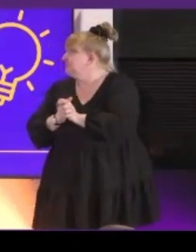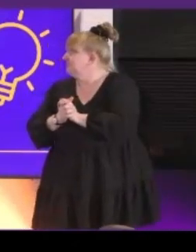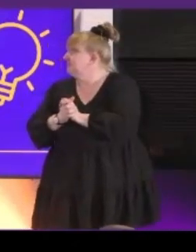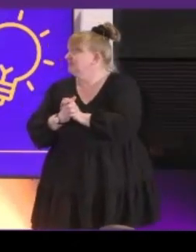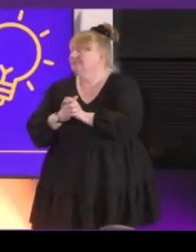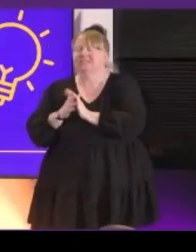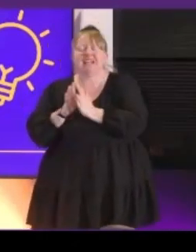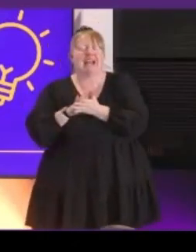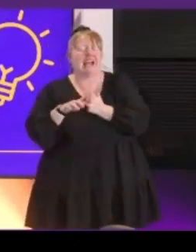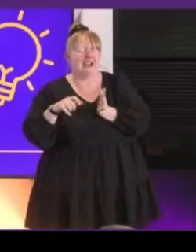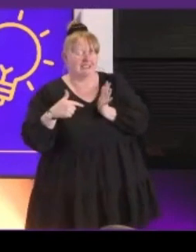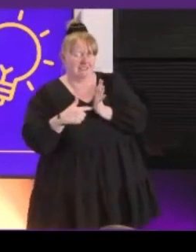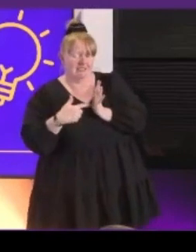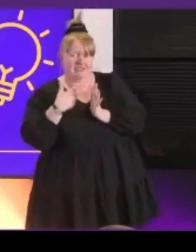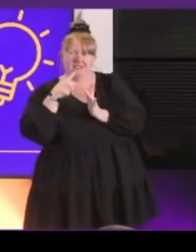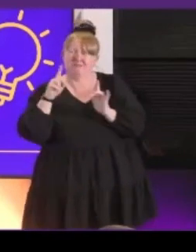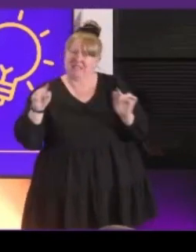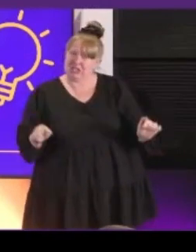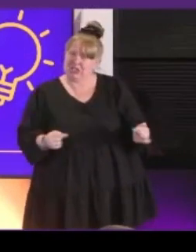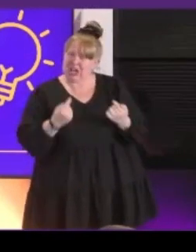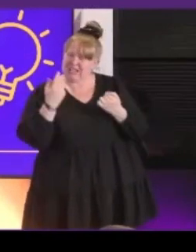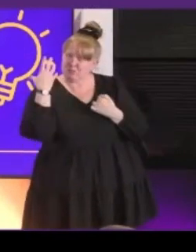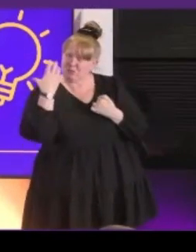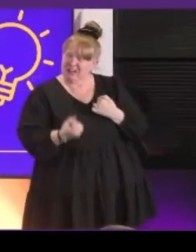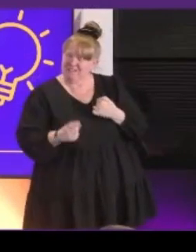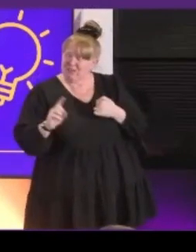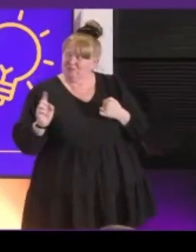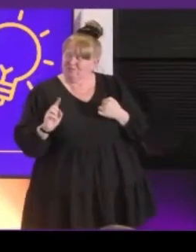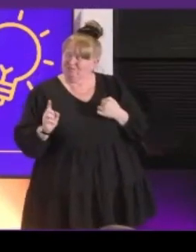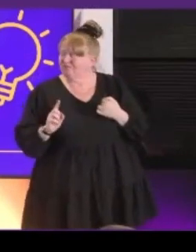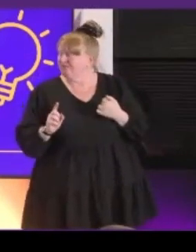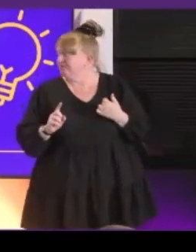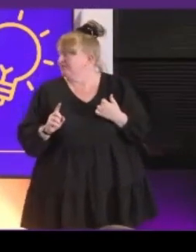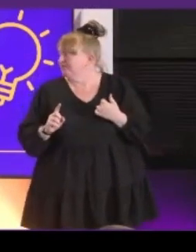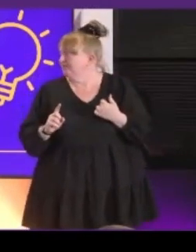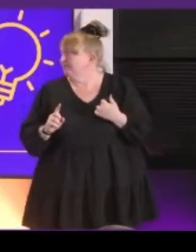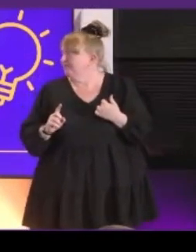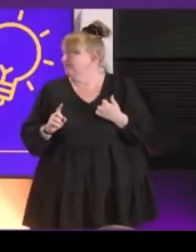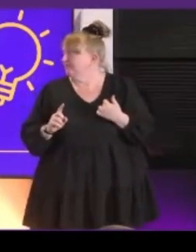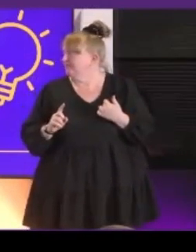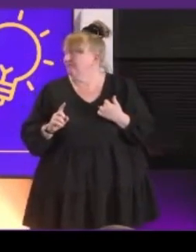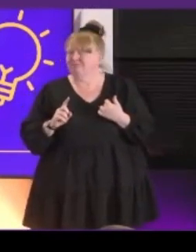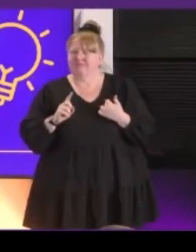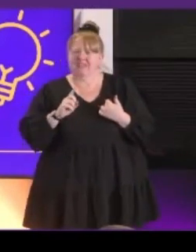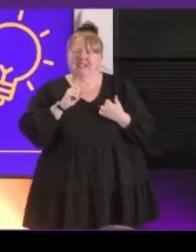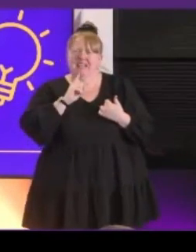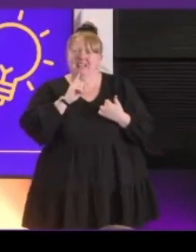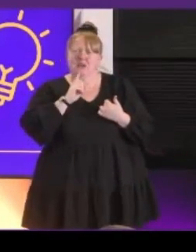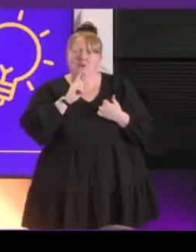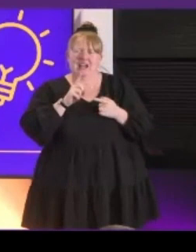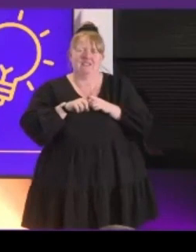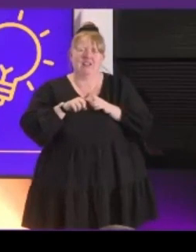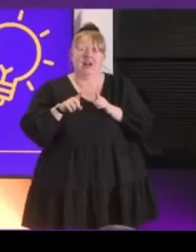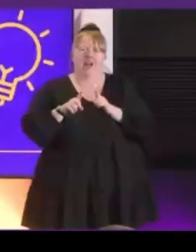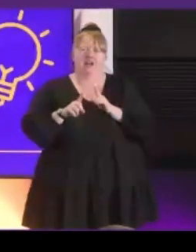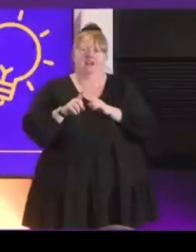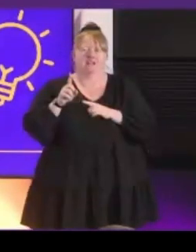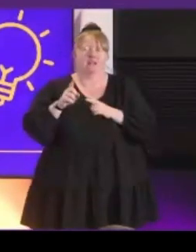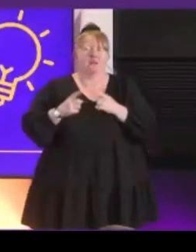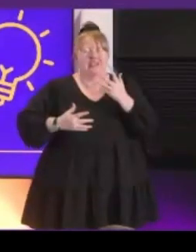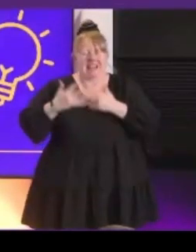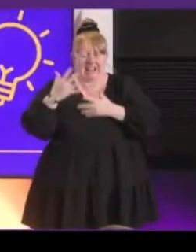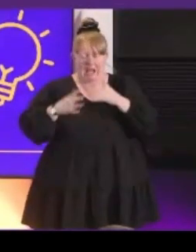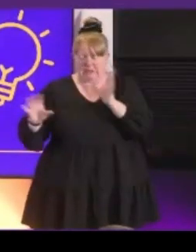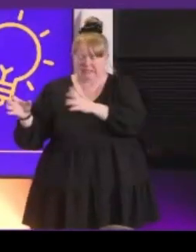So the challenge we've got on that is we set like a North Star vision with our account teams. So it's